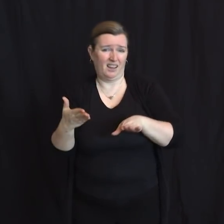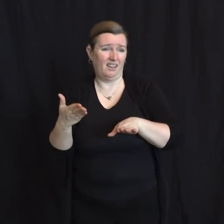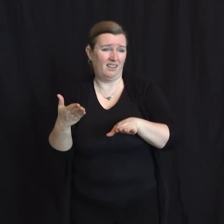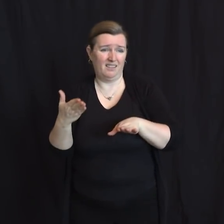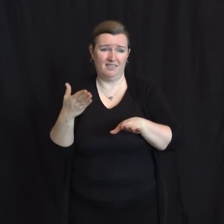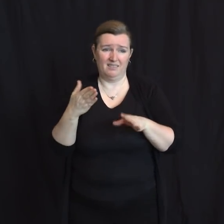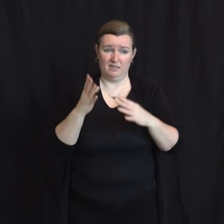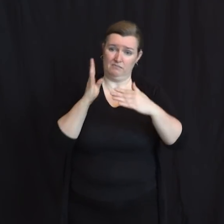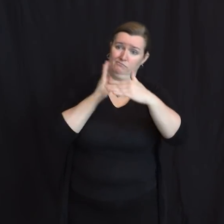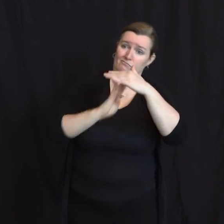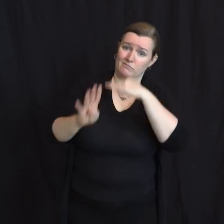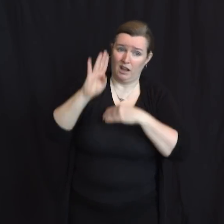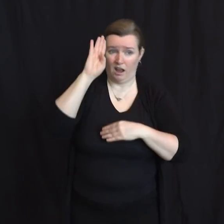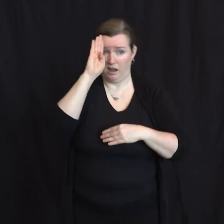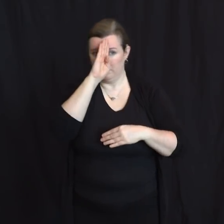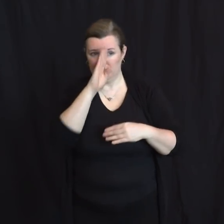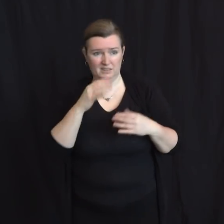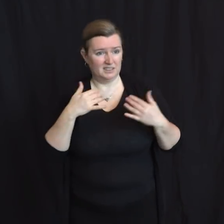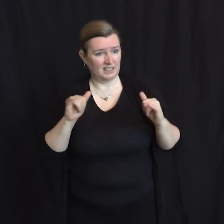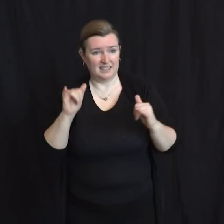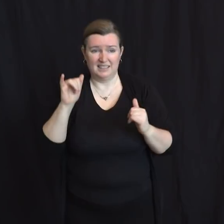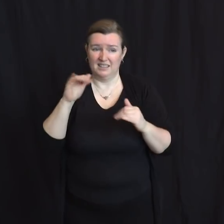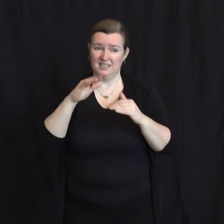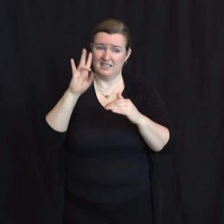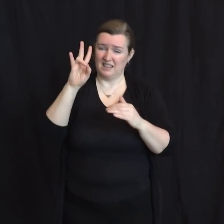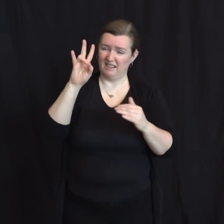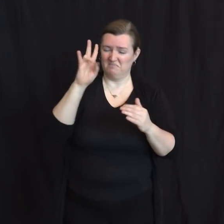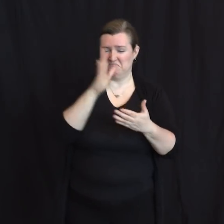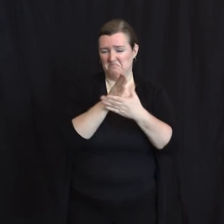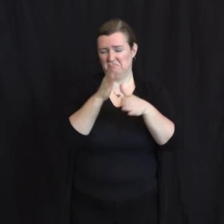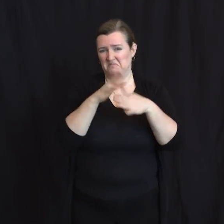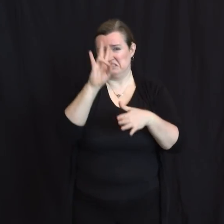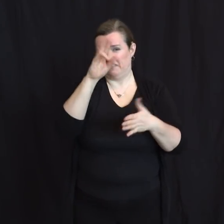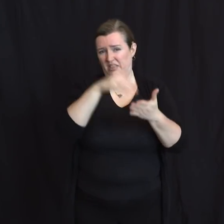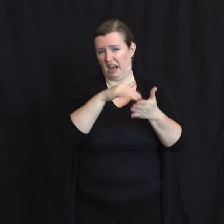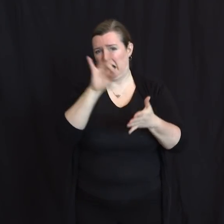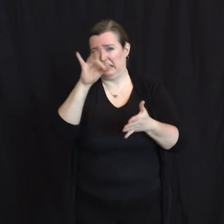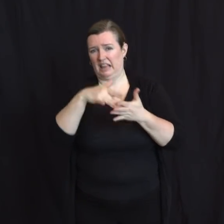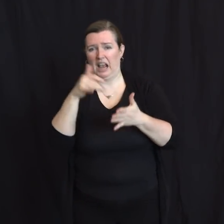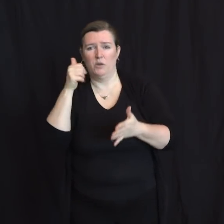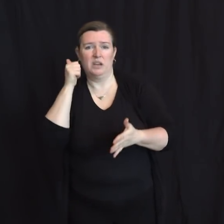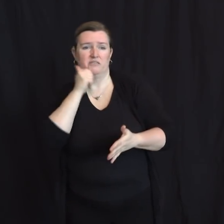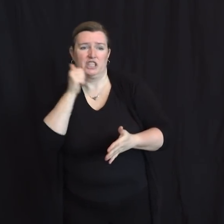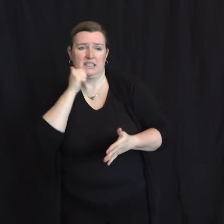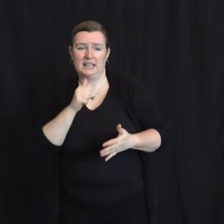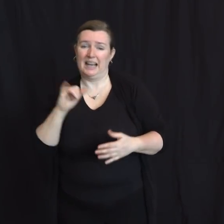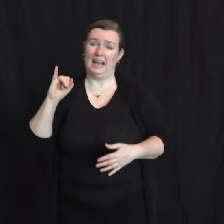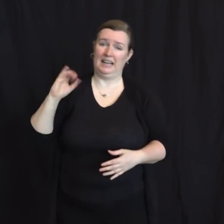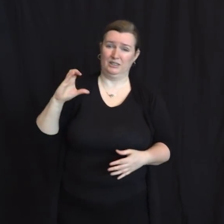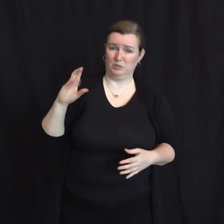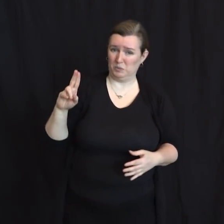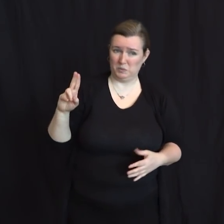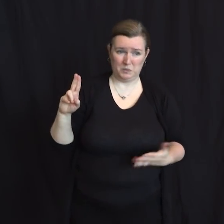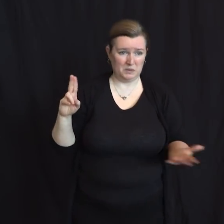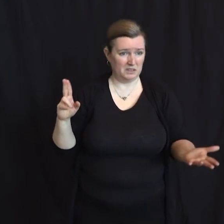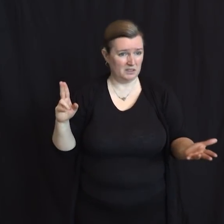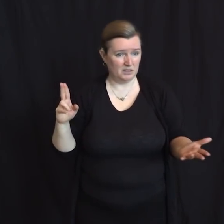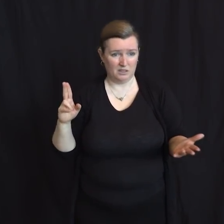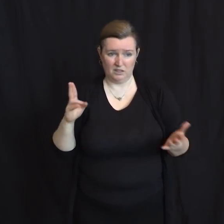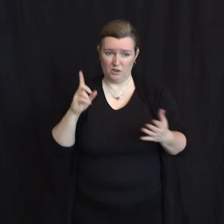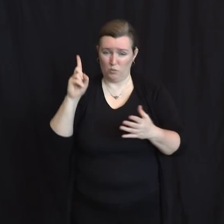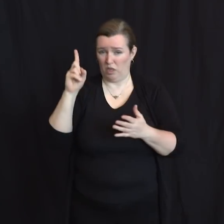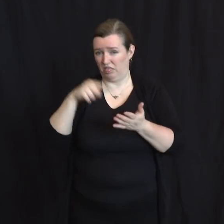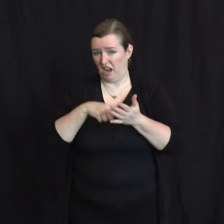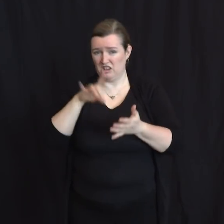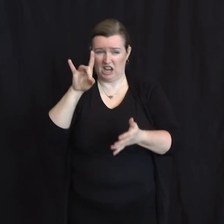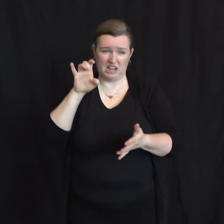7,000 to 8,000 people range, right? And the ICU patients are, consistently 1,800 to 2,000,